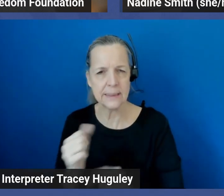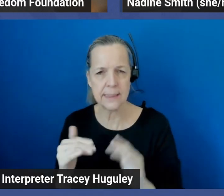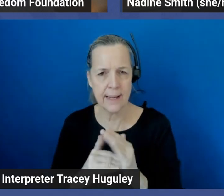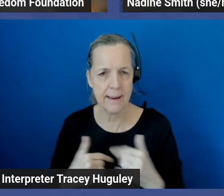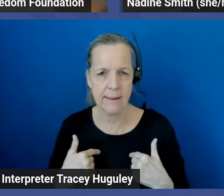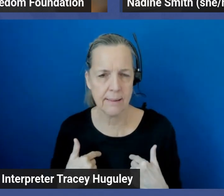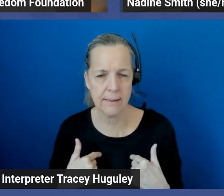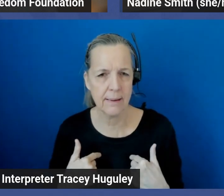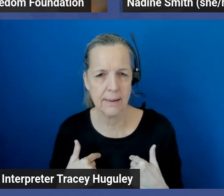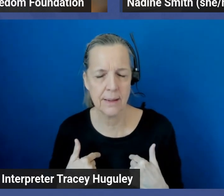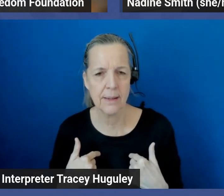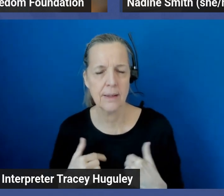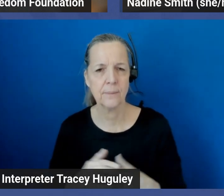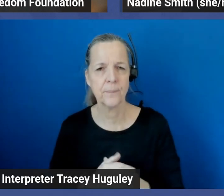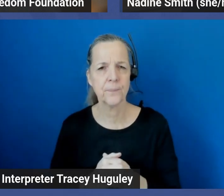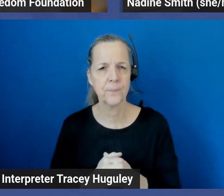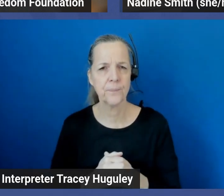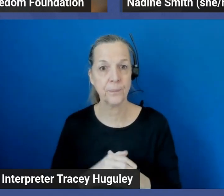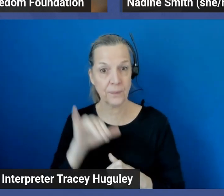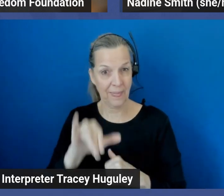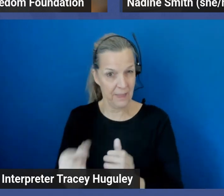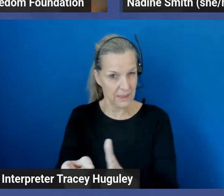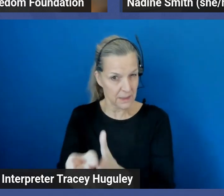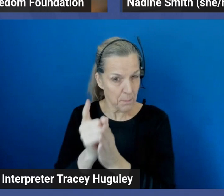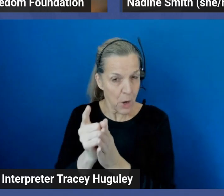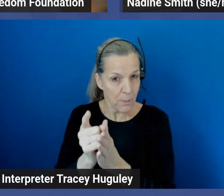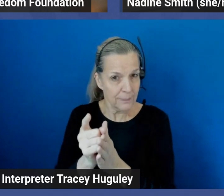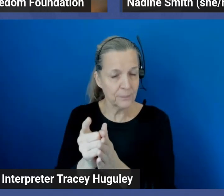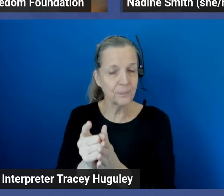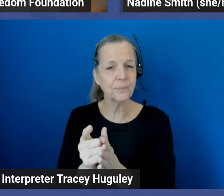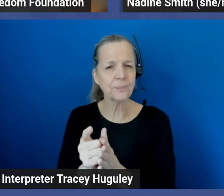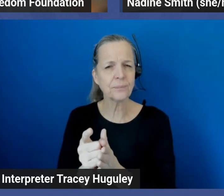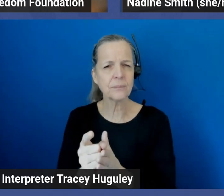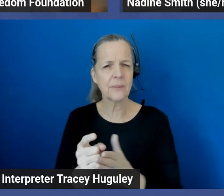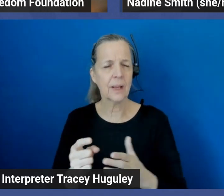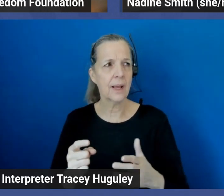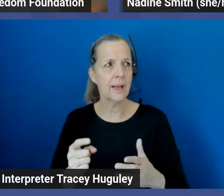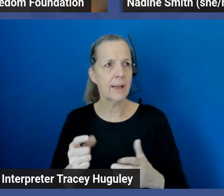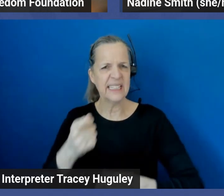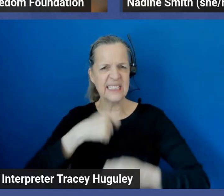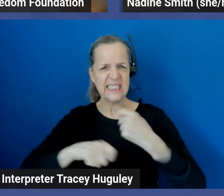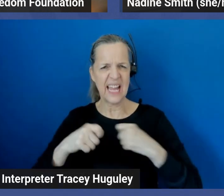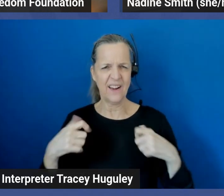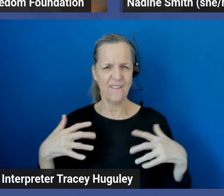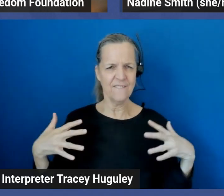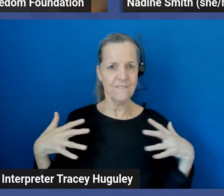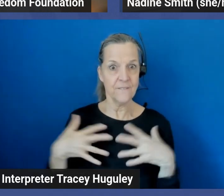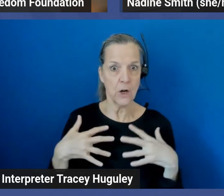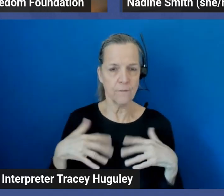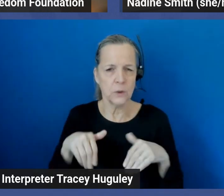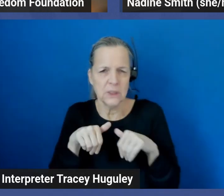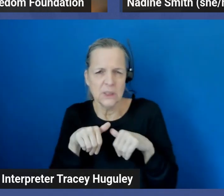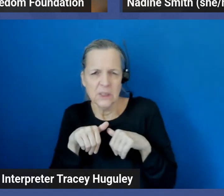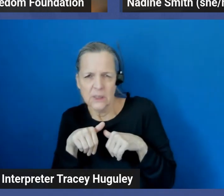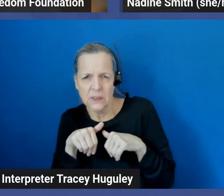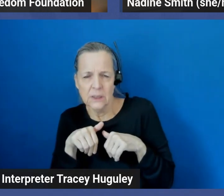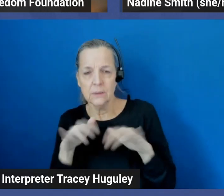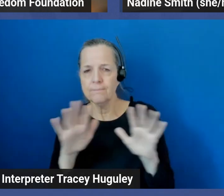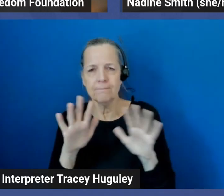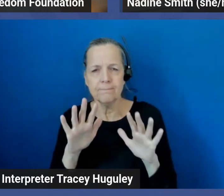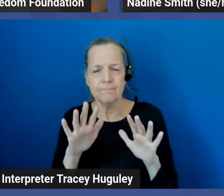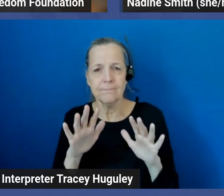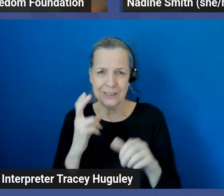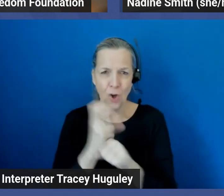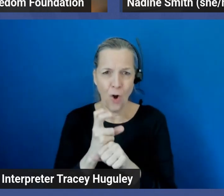And I think that in these moments, instead of being in a fearful crouch, as hard as things are, and I do not mean to minimize